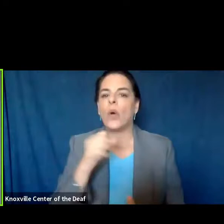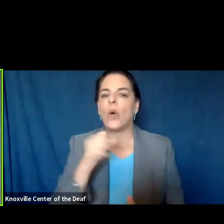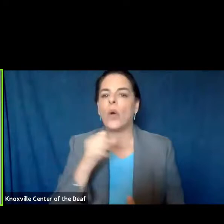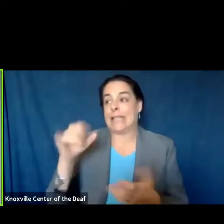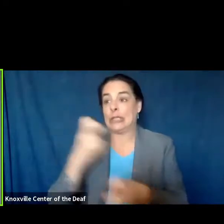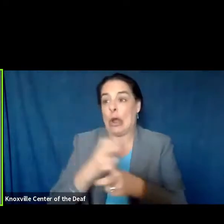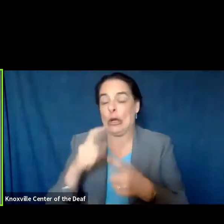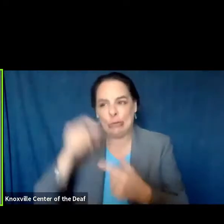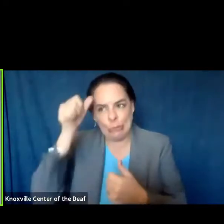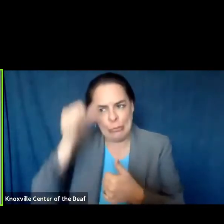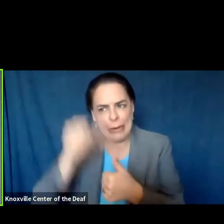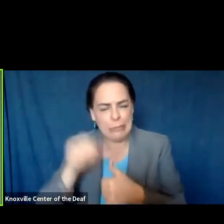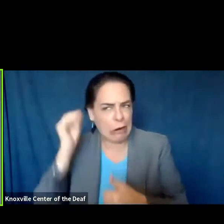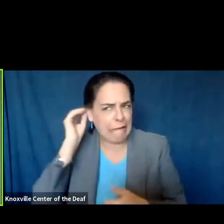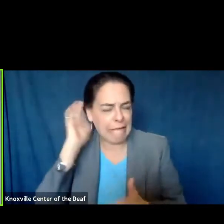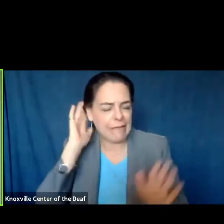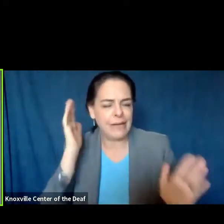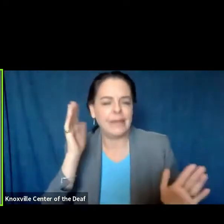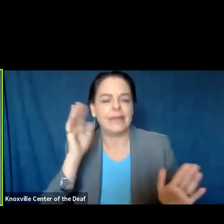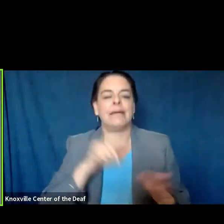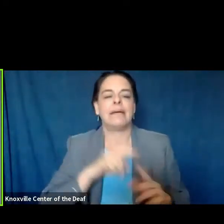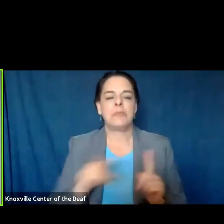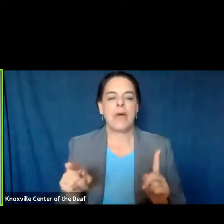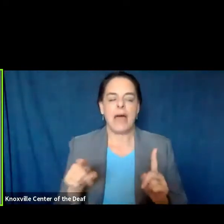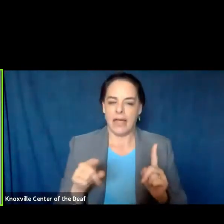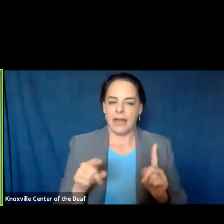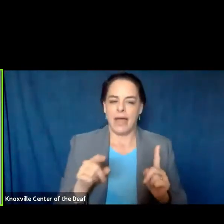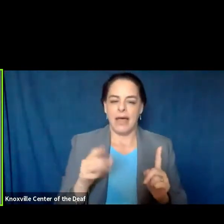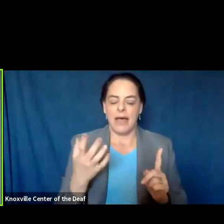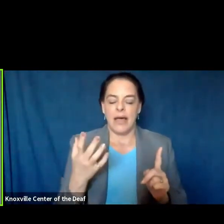because that would be a hard thing to keep in mind. But